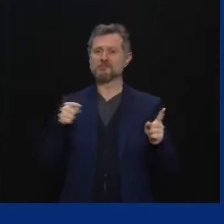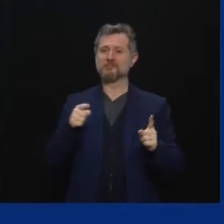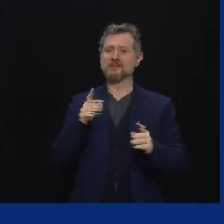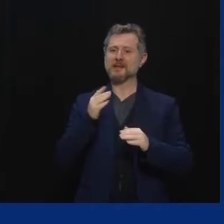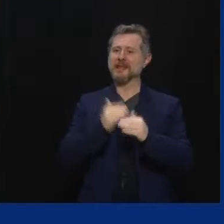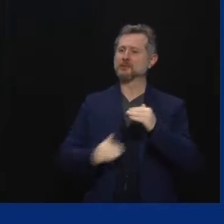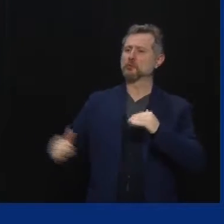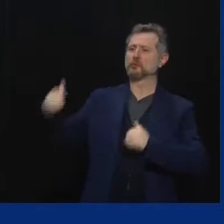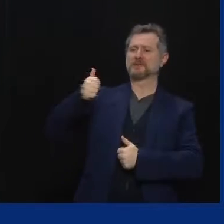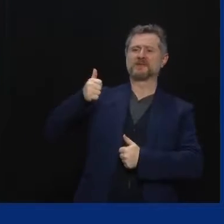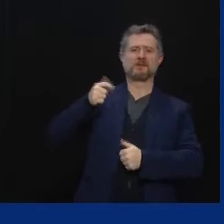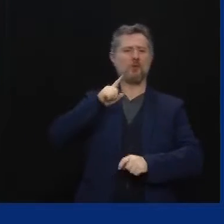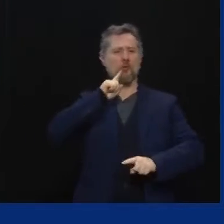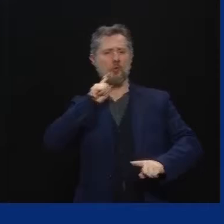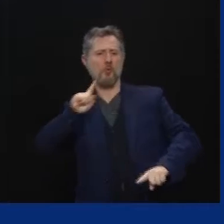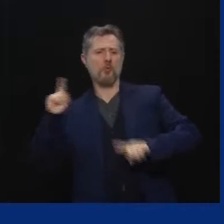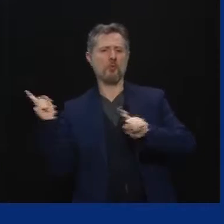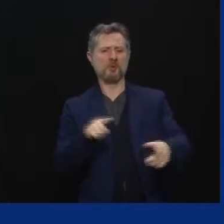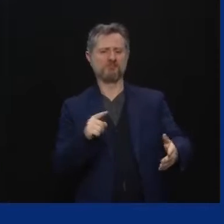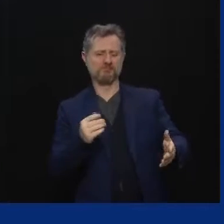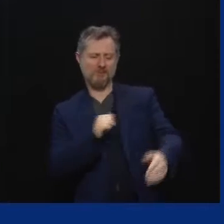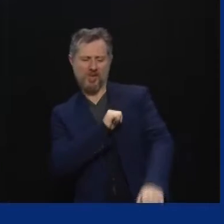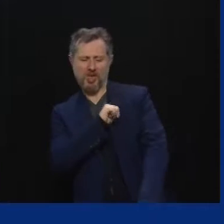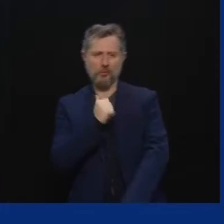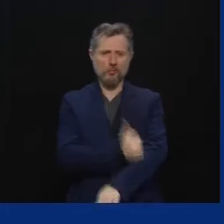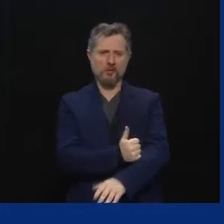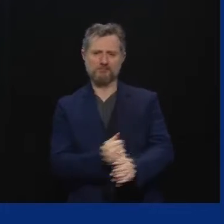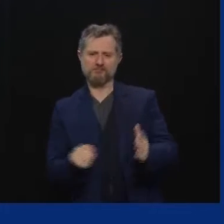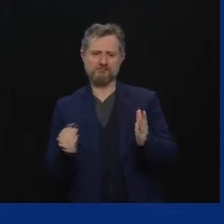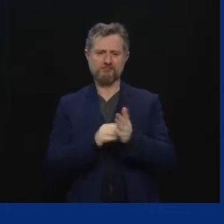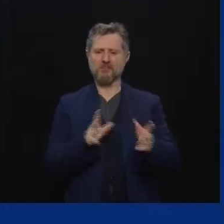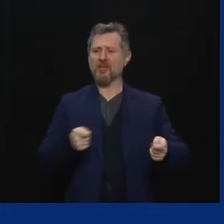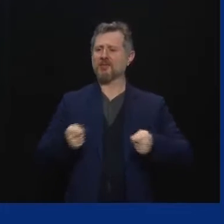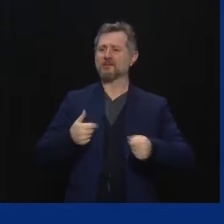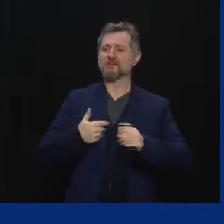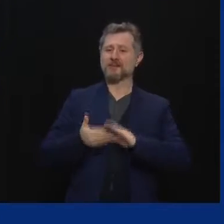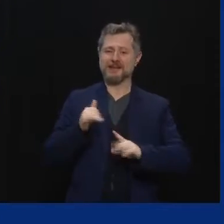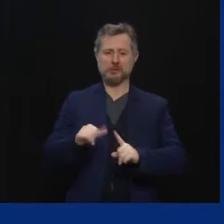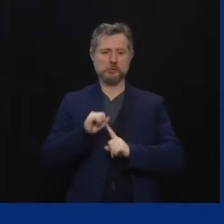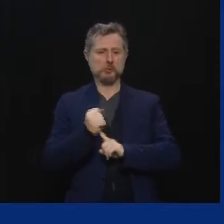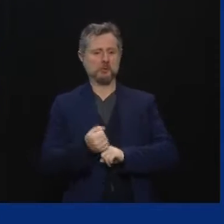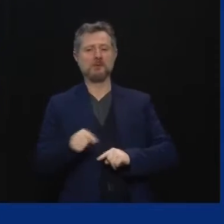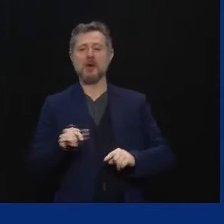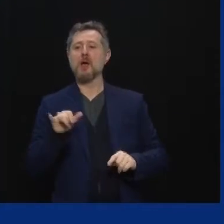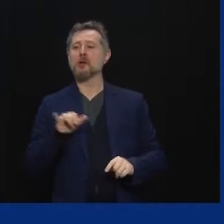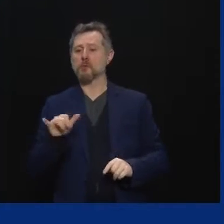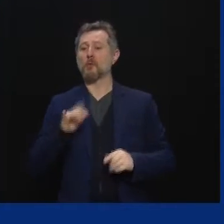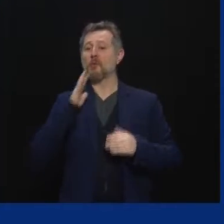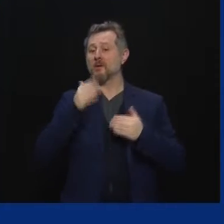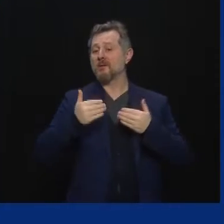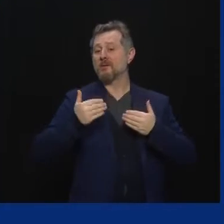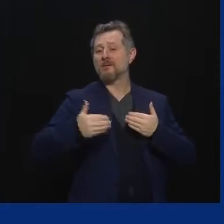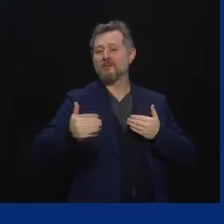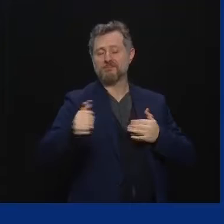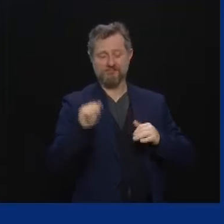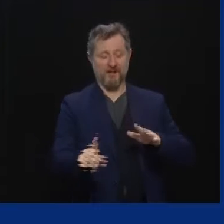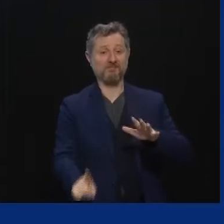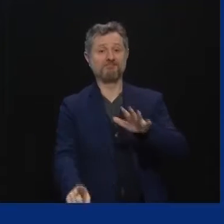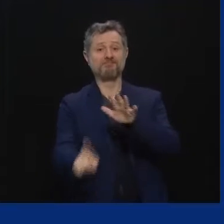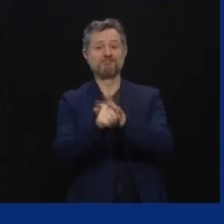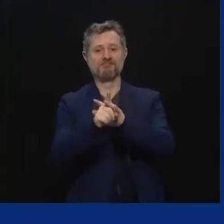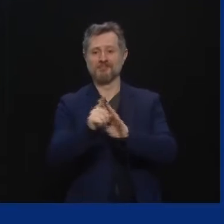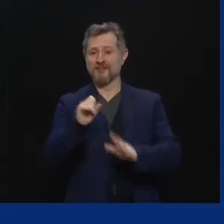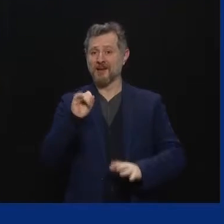with the current situation, but also a future situation which could arise if Omicron ended up showing up in the state of New